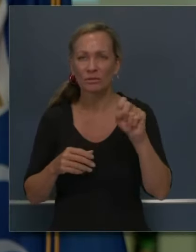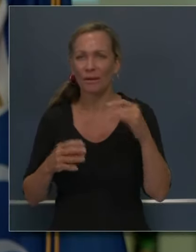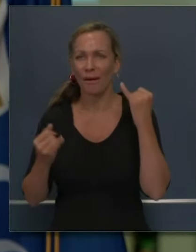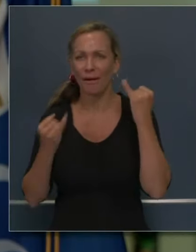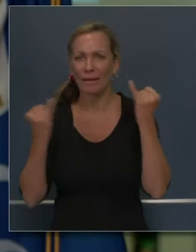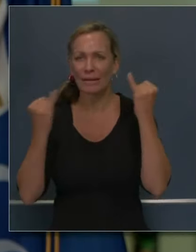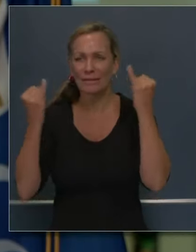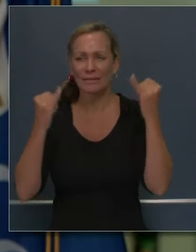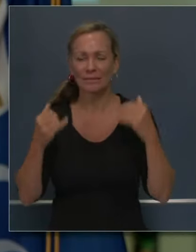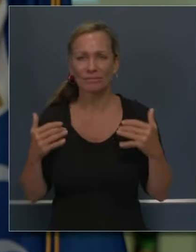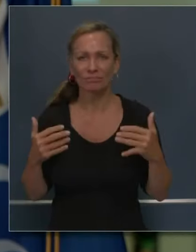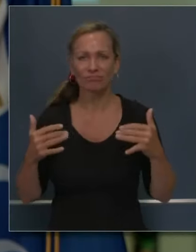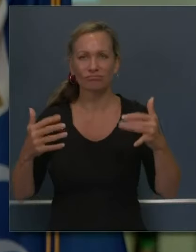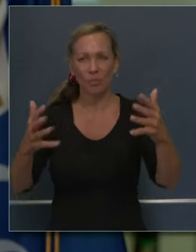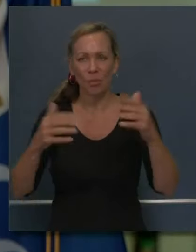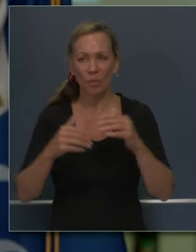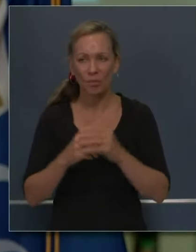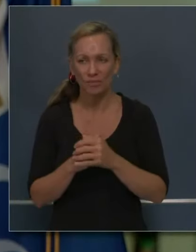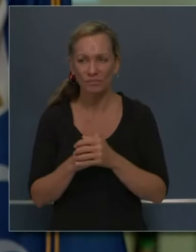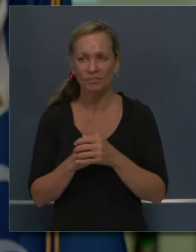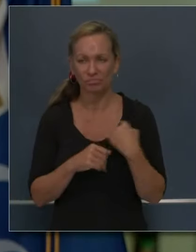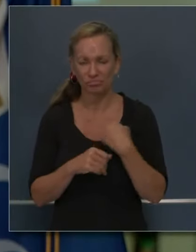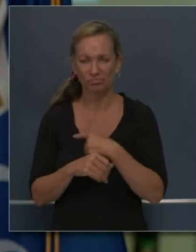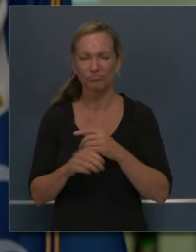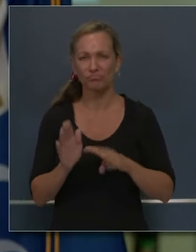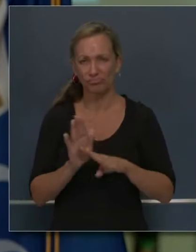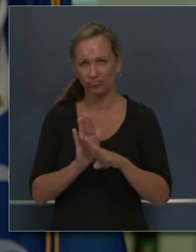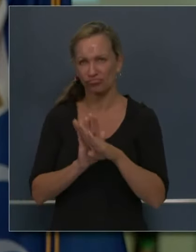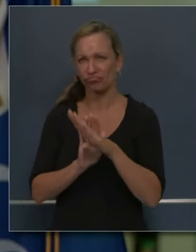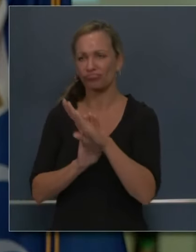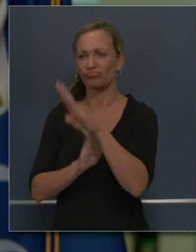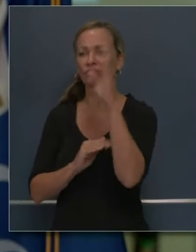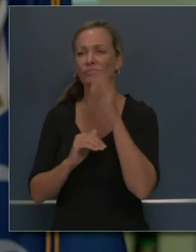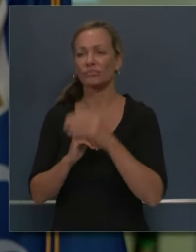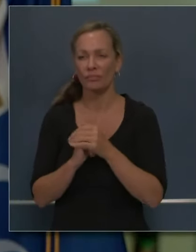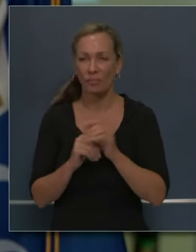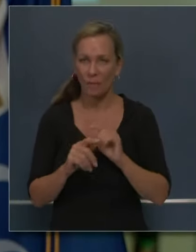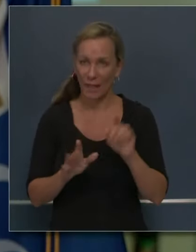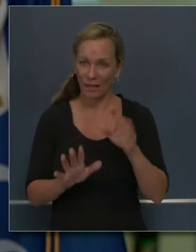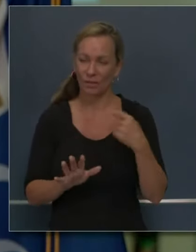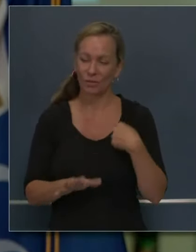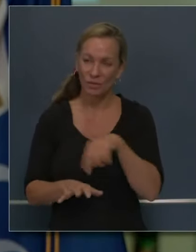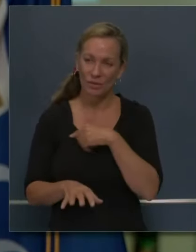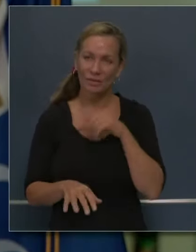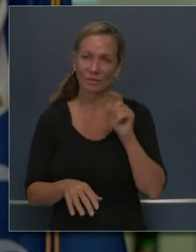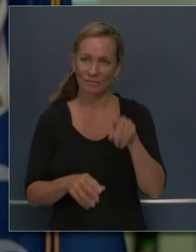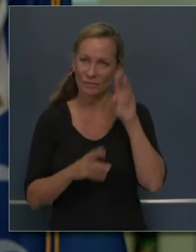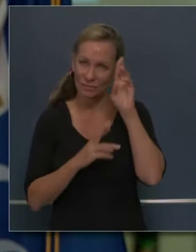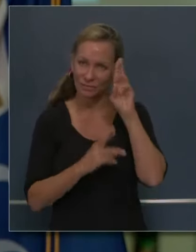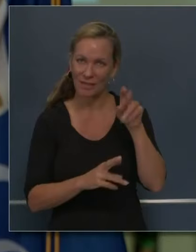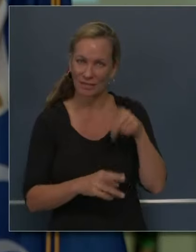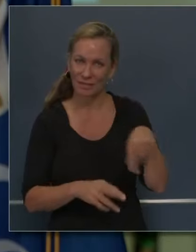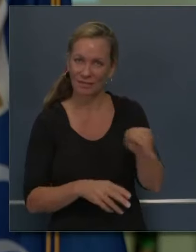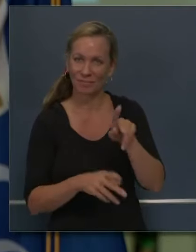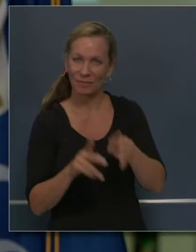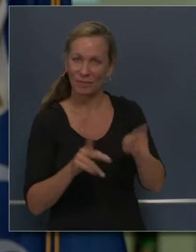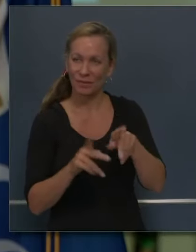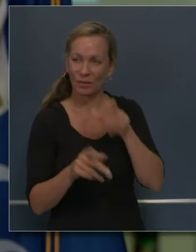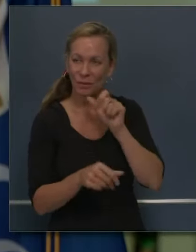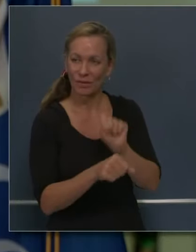innovators can flourish. At the same time, we have to respect and protect workers. And I don't think it's an either or. I'm